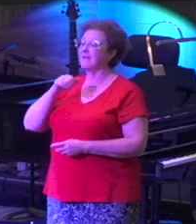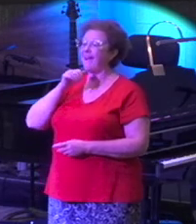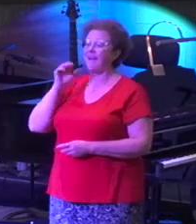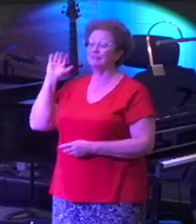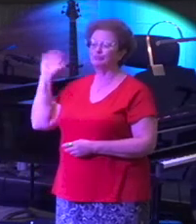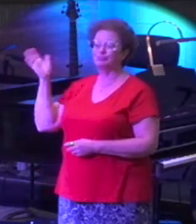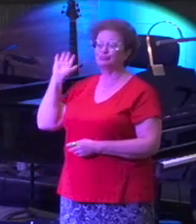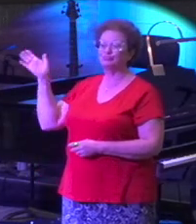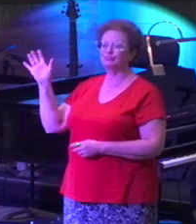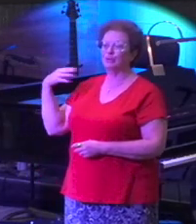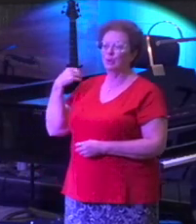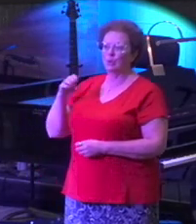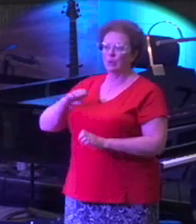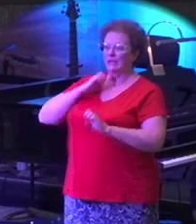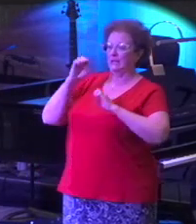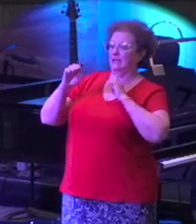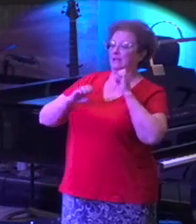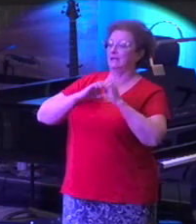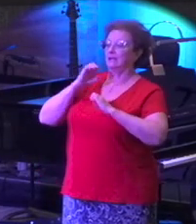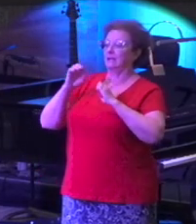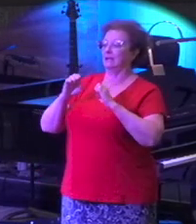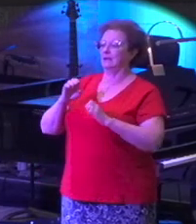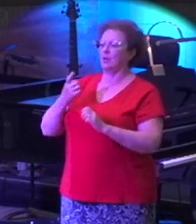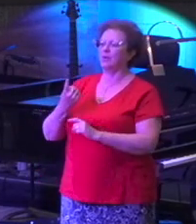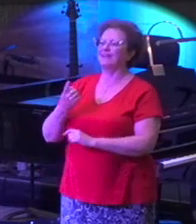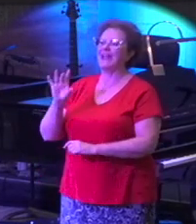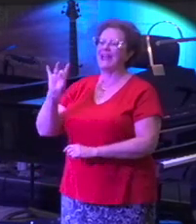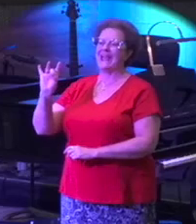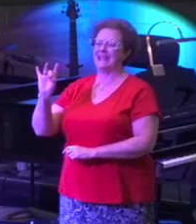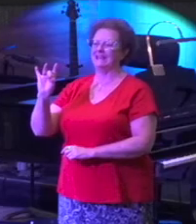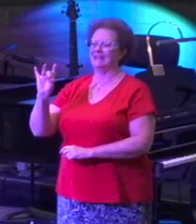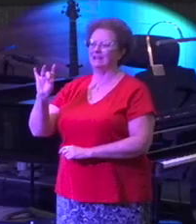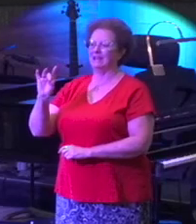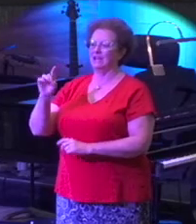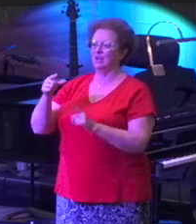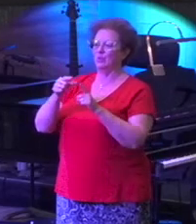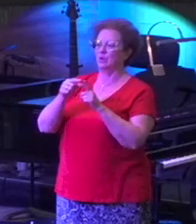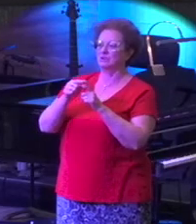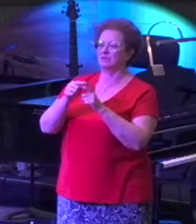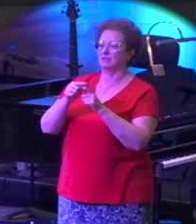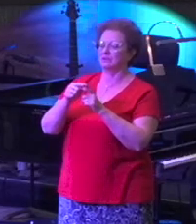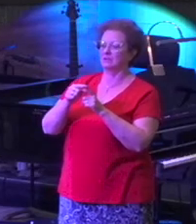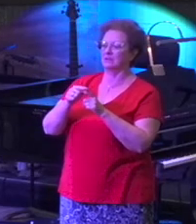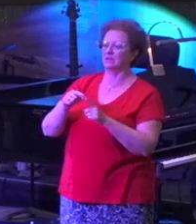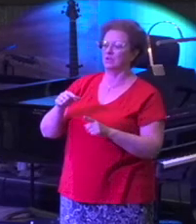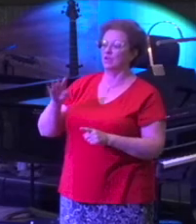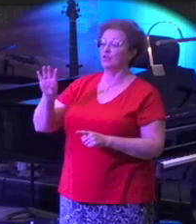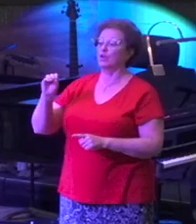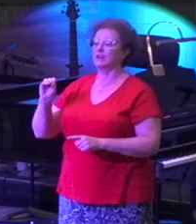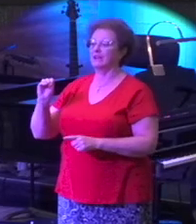that passionately. He preached only 8 words. Yet 40 days and Nineveh will